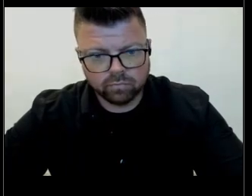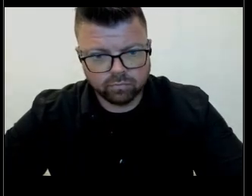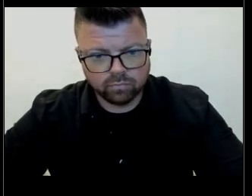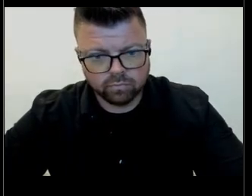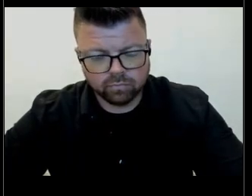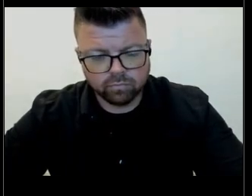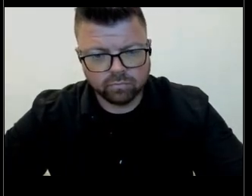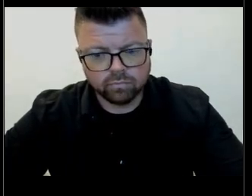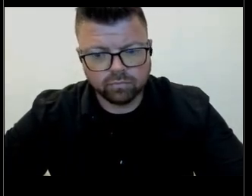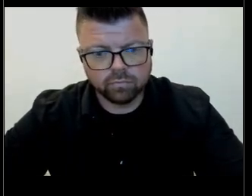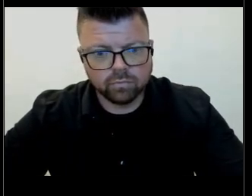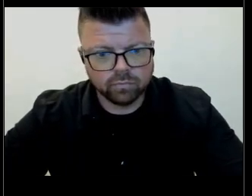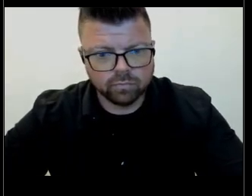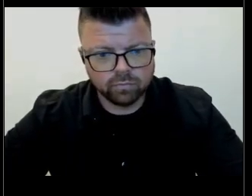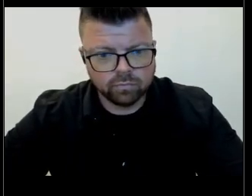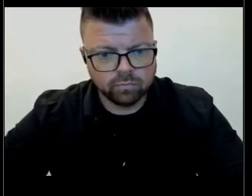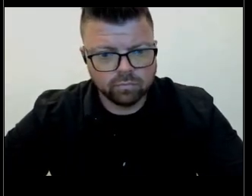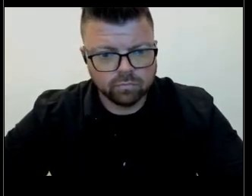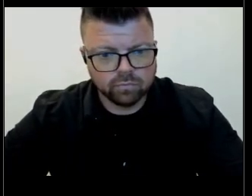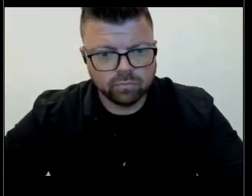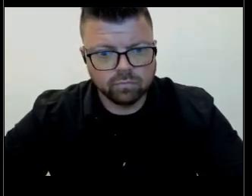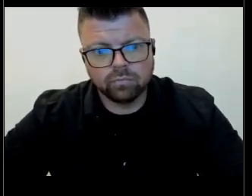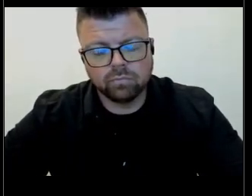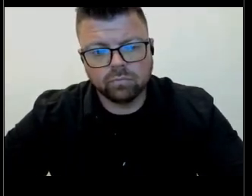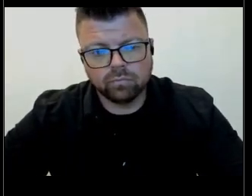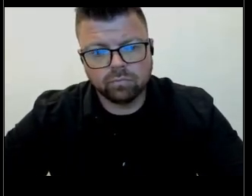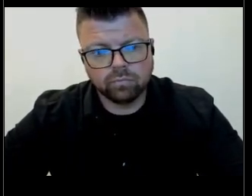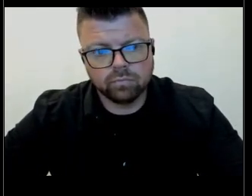between 34 and 35 inches.